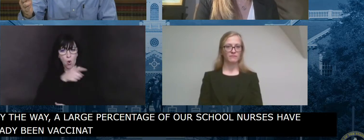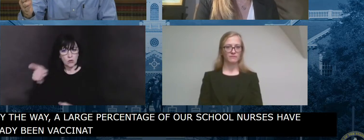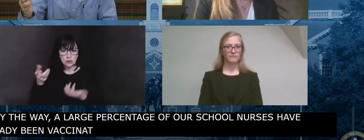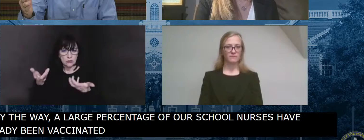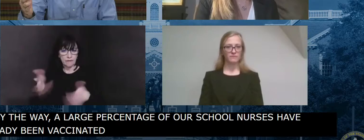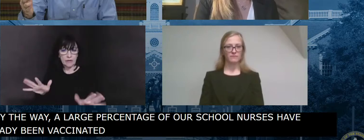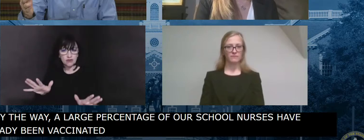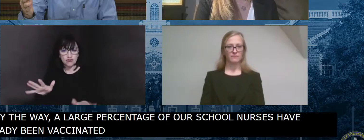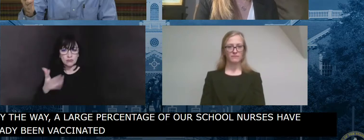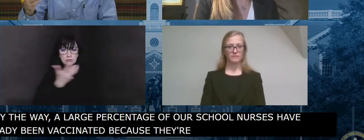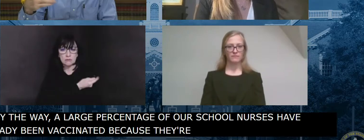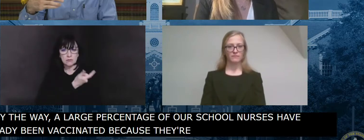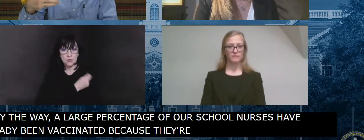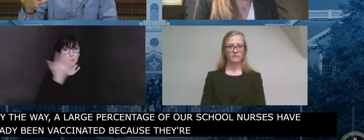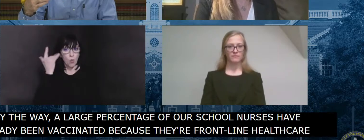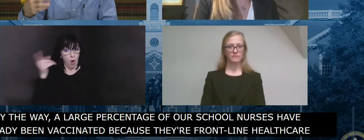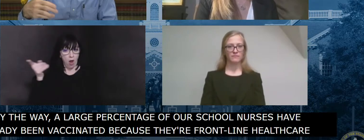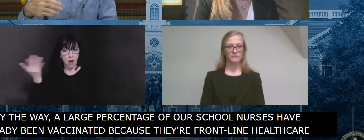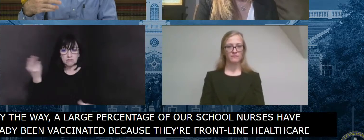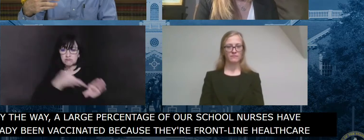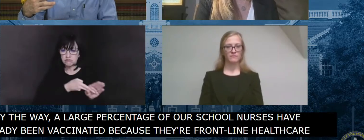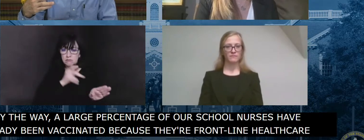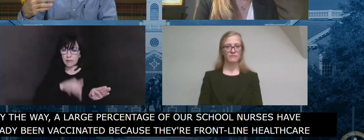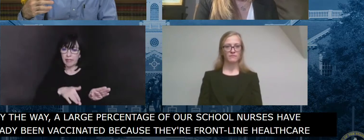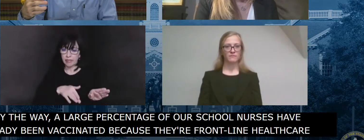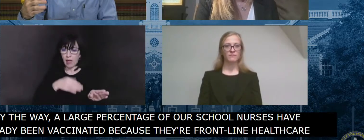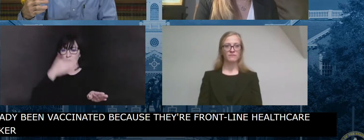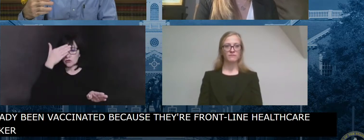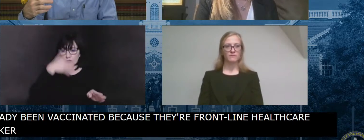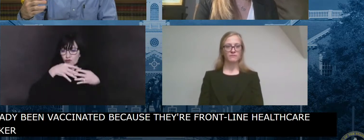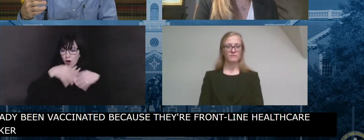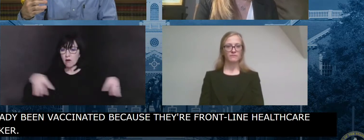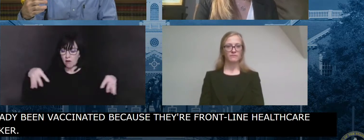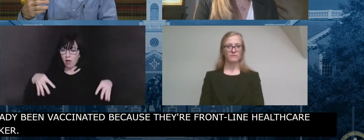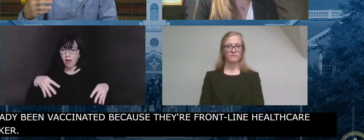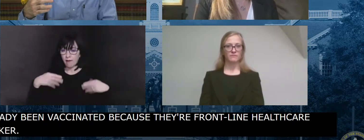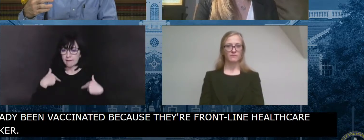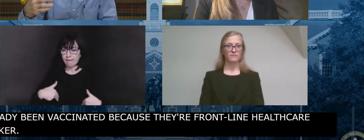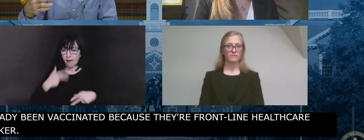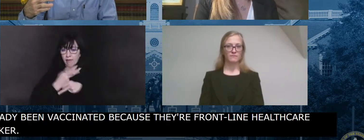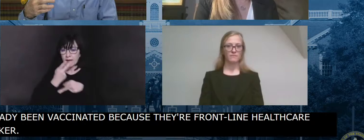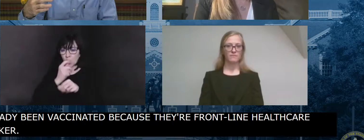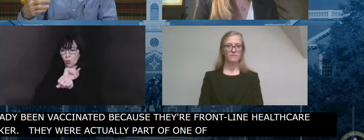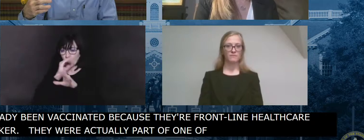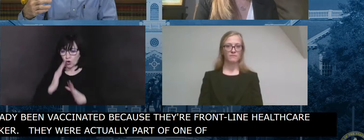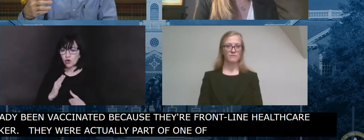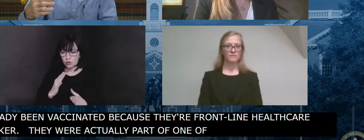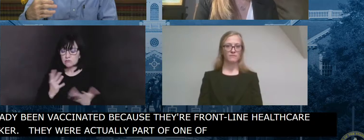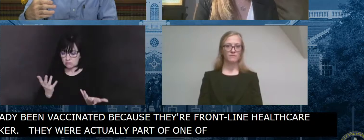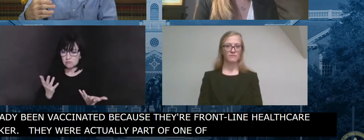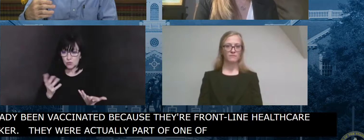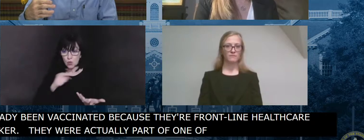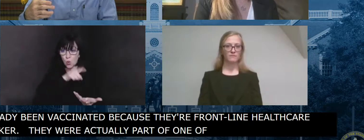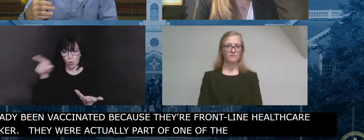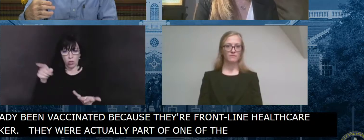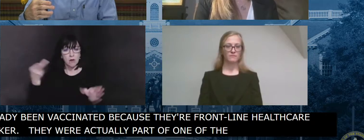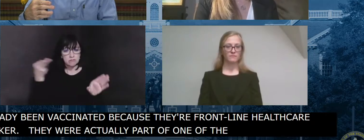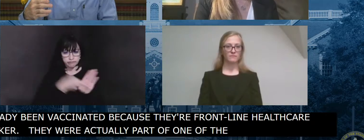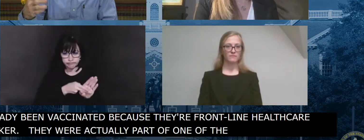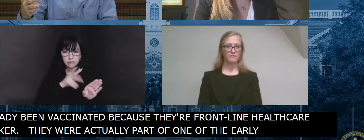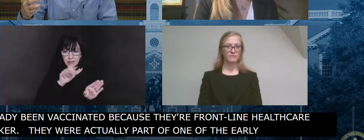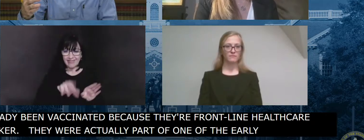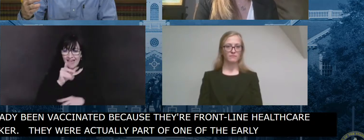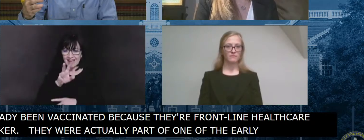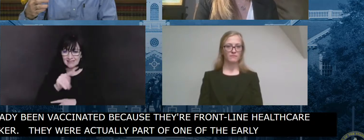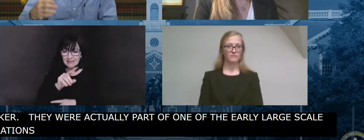healthcare worker. They were part of one of the early large-scale operations we had at the Kent County